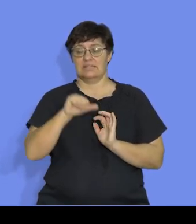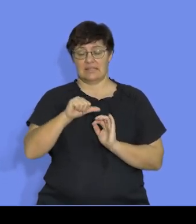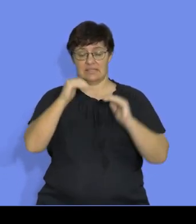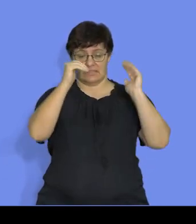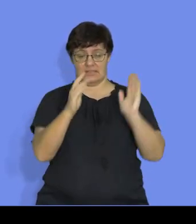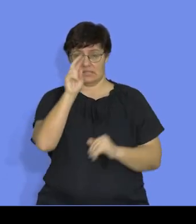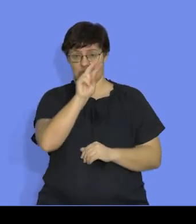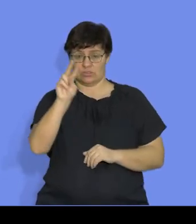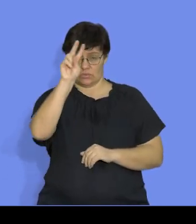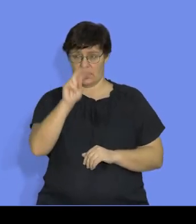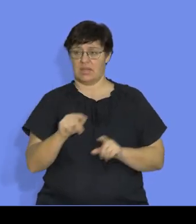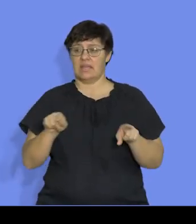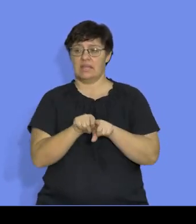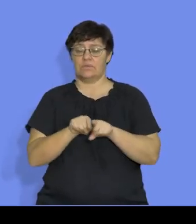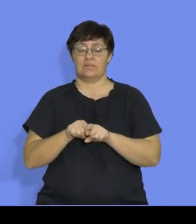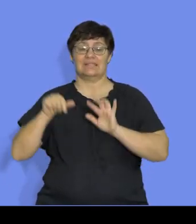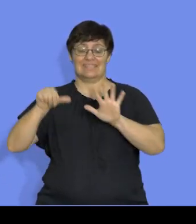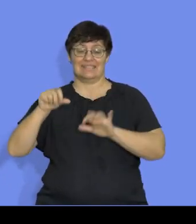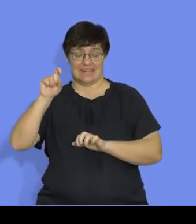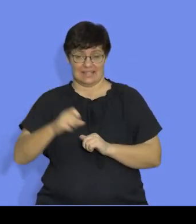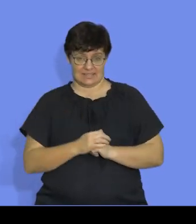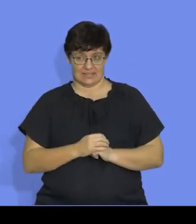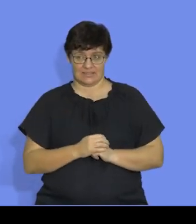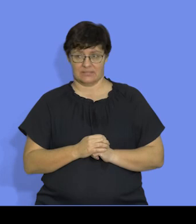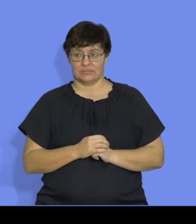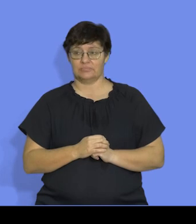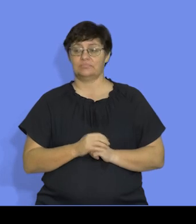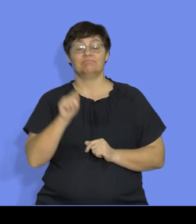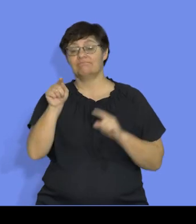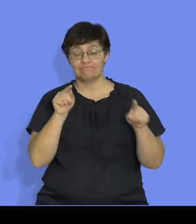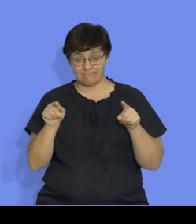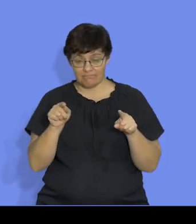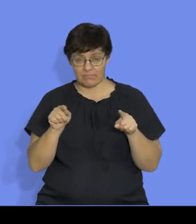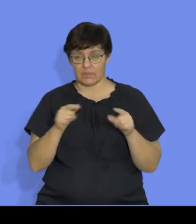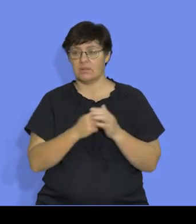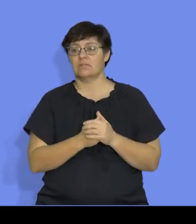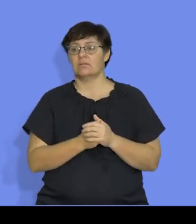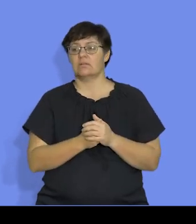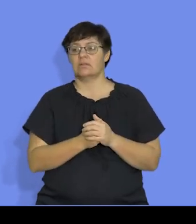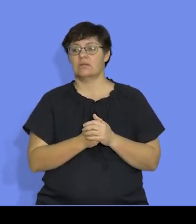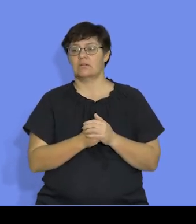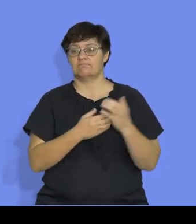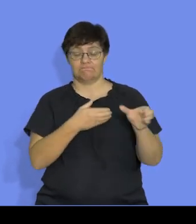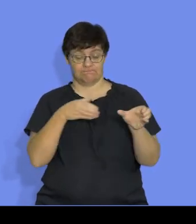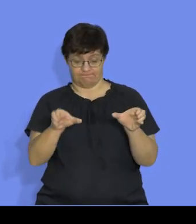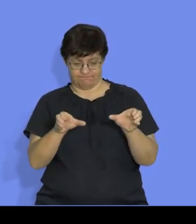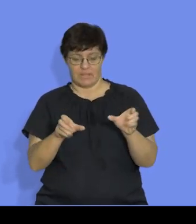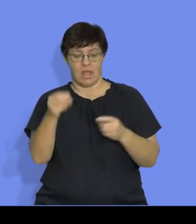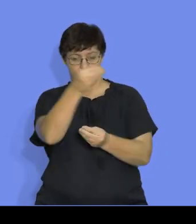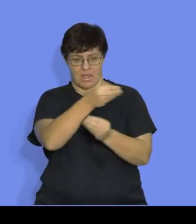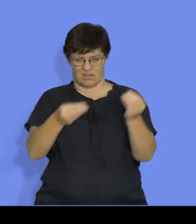equal to 16x. If I multiply those two binomials out, I'm going to be left with 4x